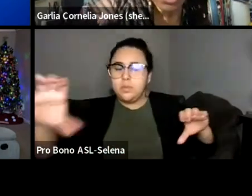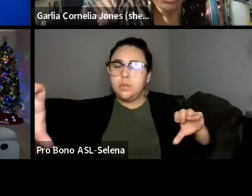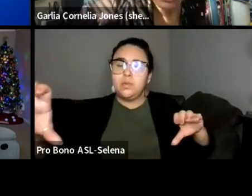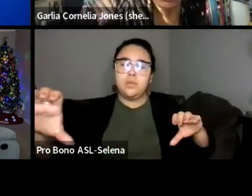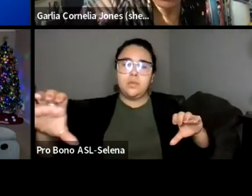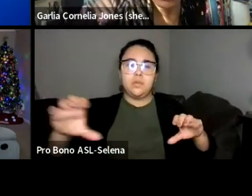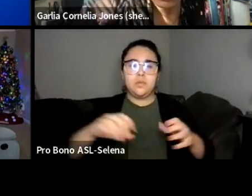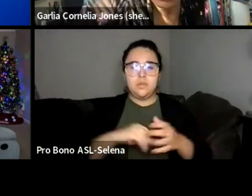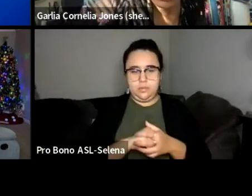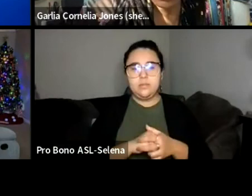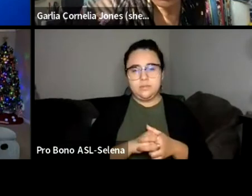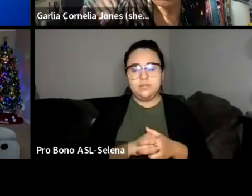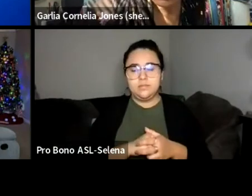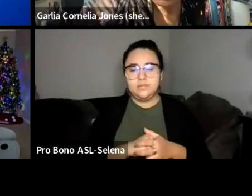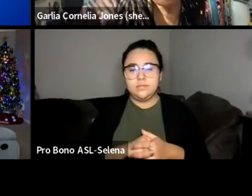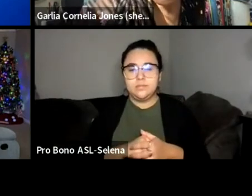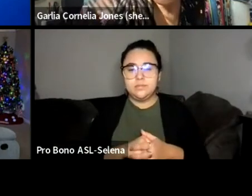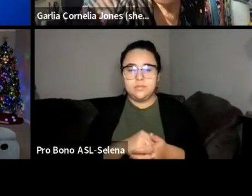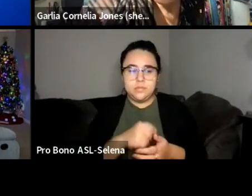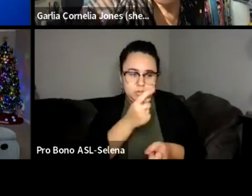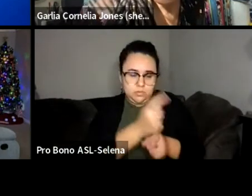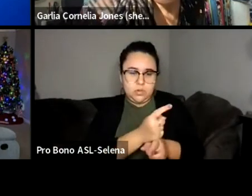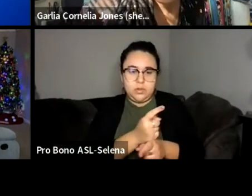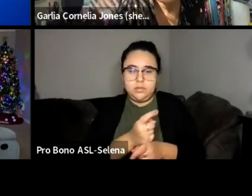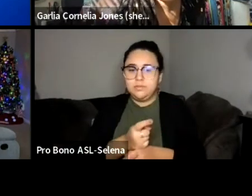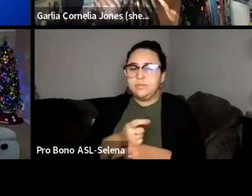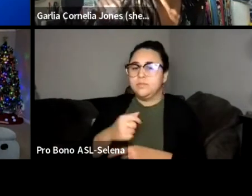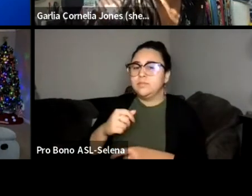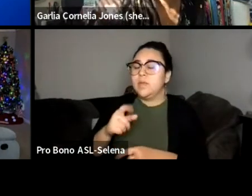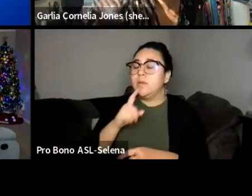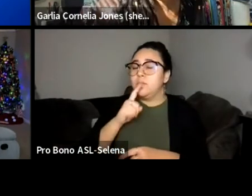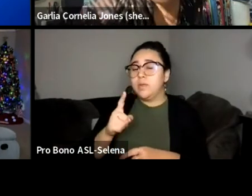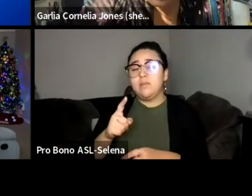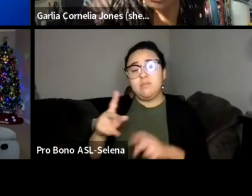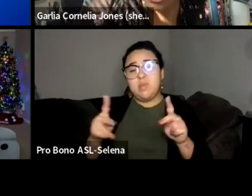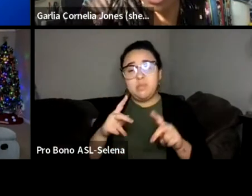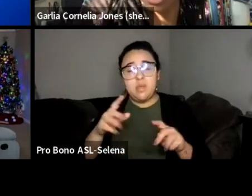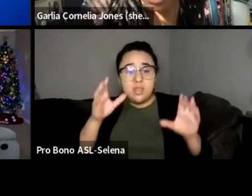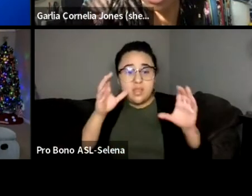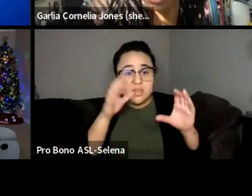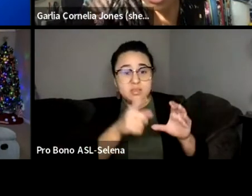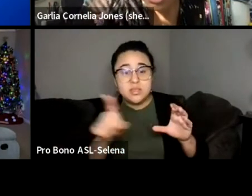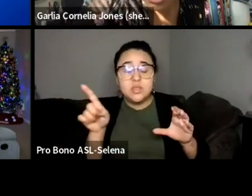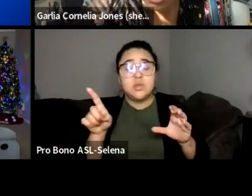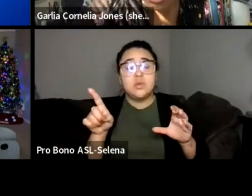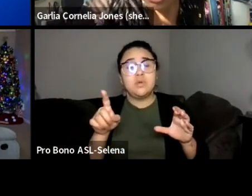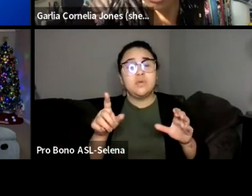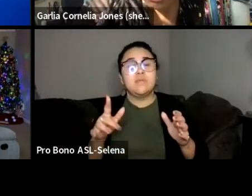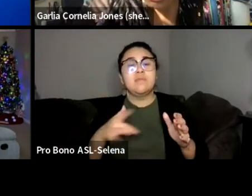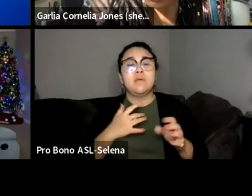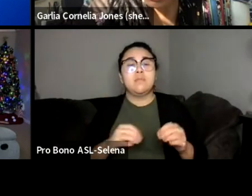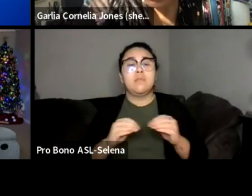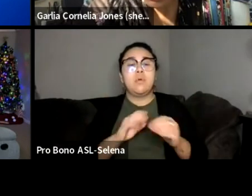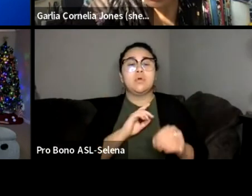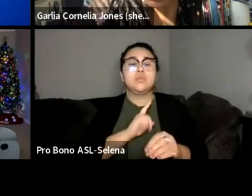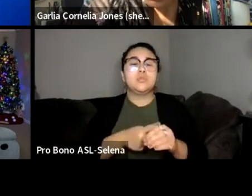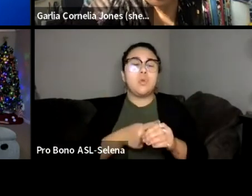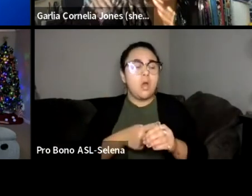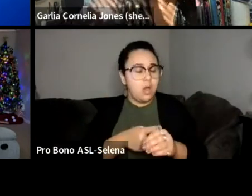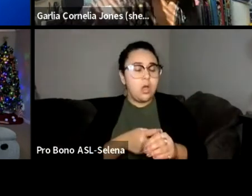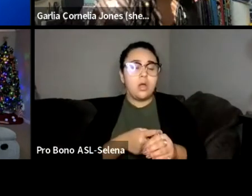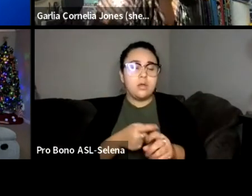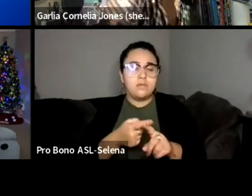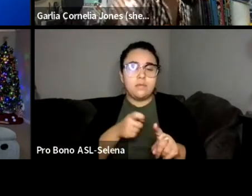words and hearing and feeling stronger and more hope from this panel today. So I'm really grateful to be here with you all. We do have maybe about 6 minutes